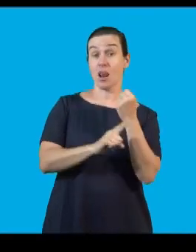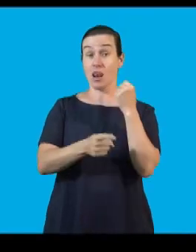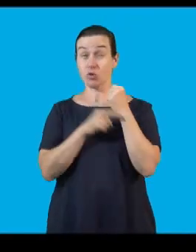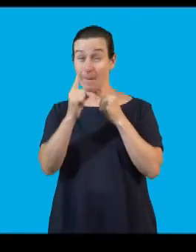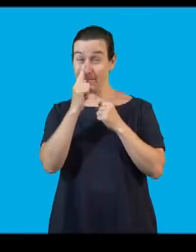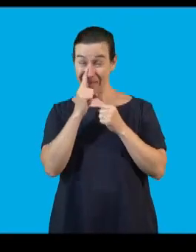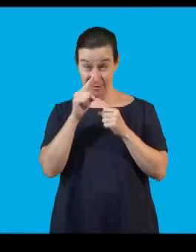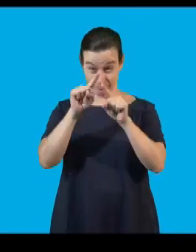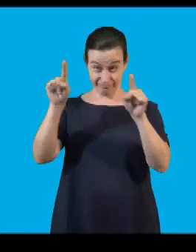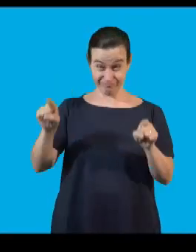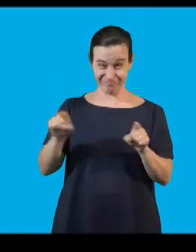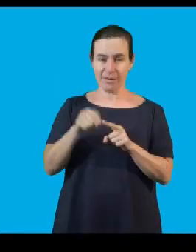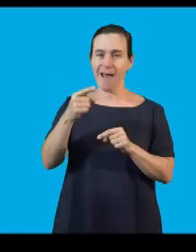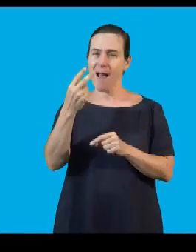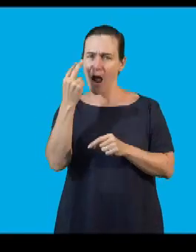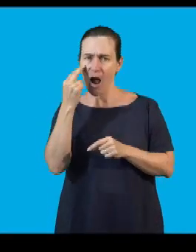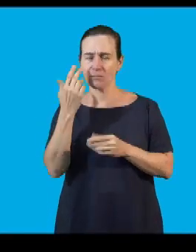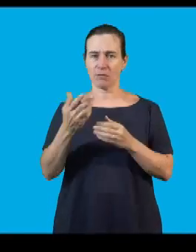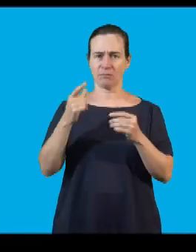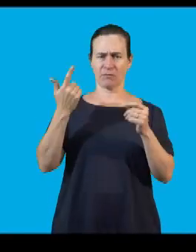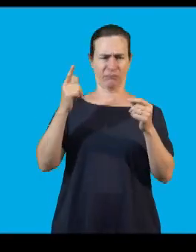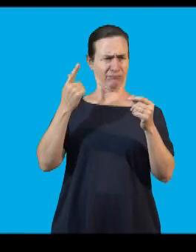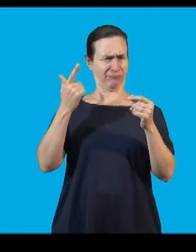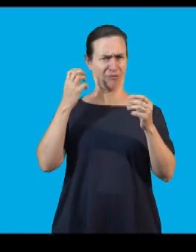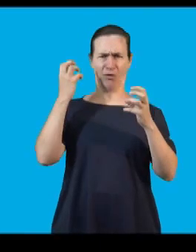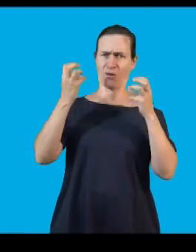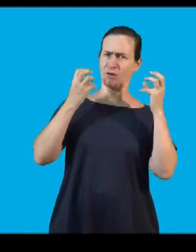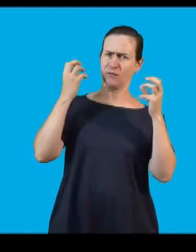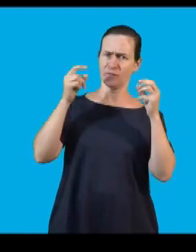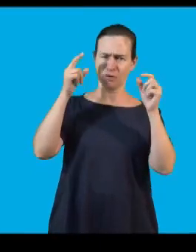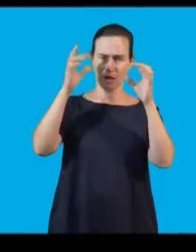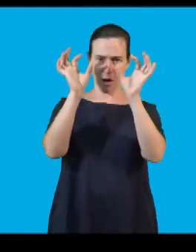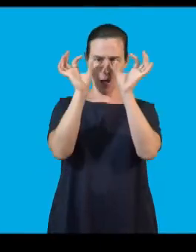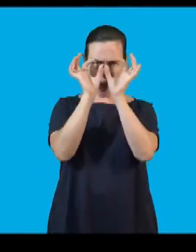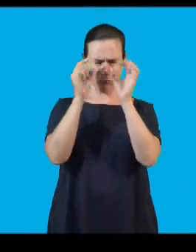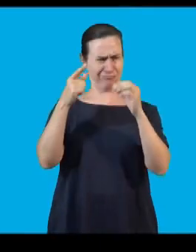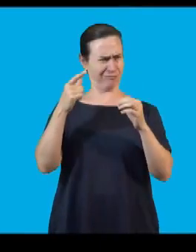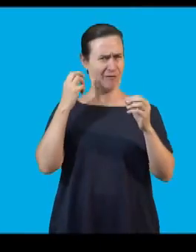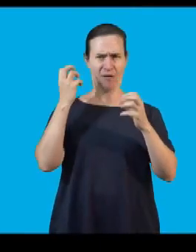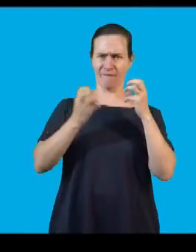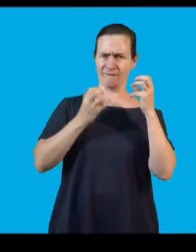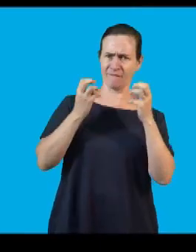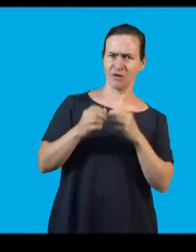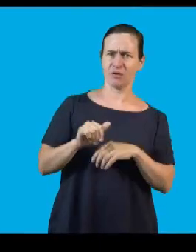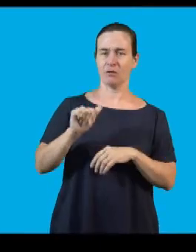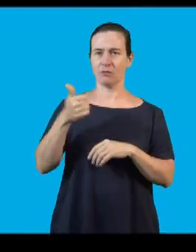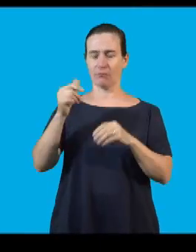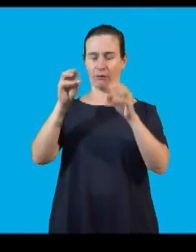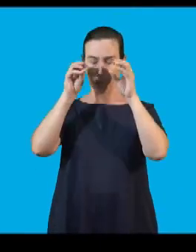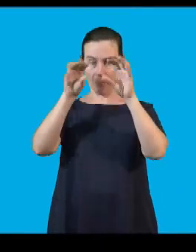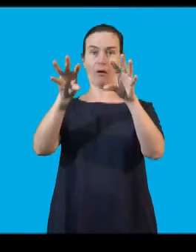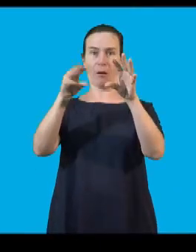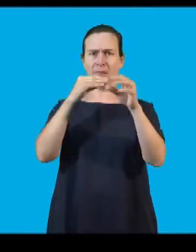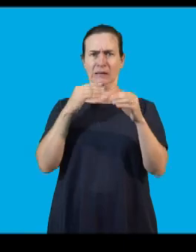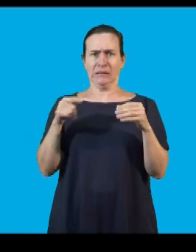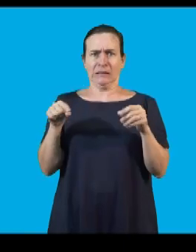looking at the eyes and the way the eyes are drawn. Look at the confused look in the eyes when it's drawn together, all right? When the eyes